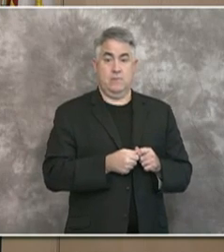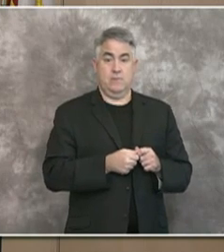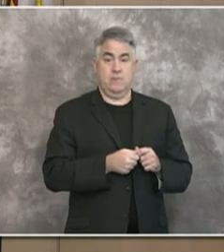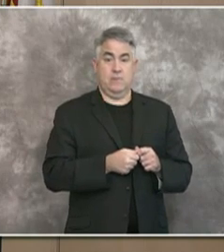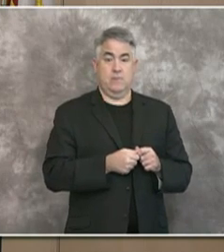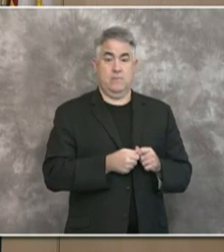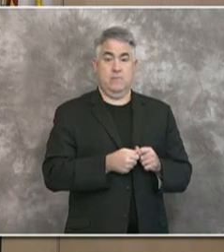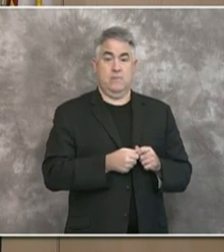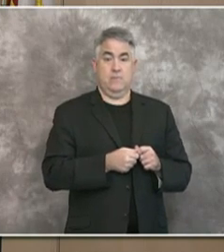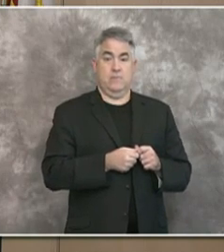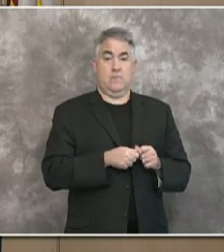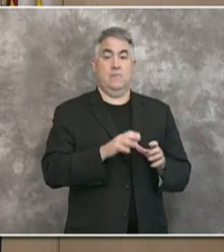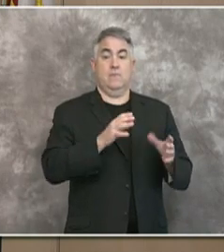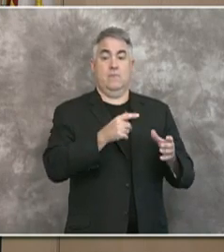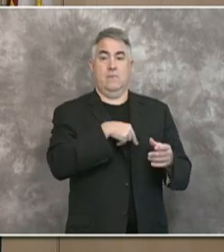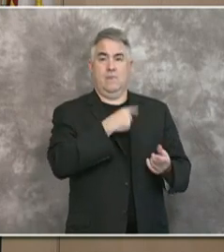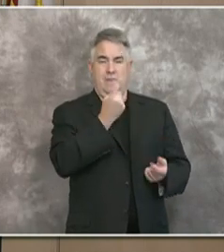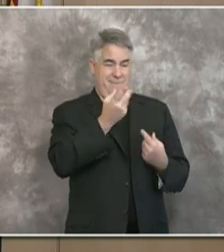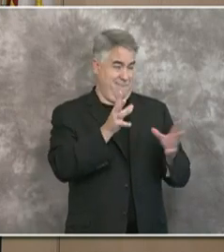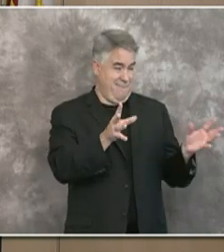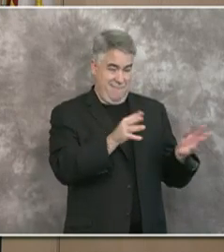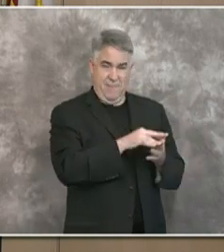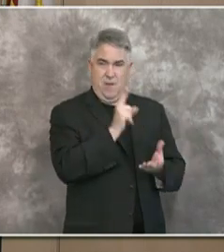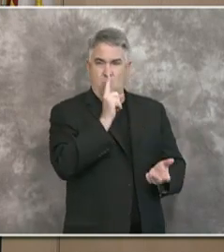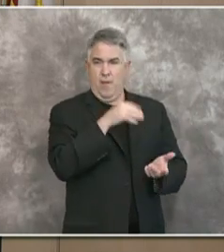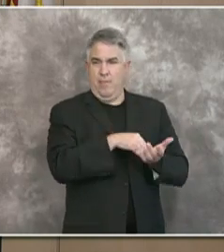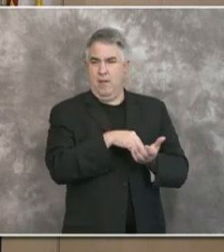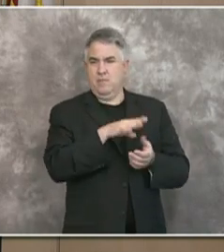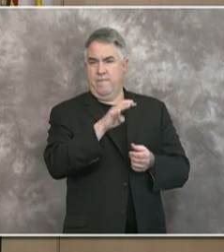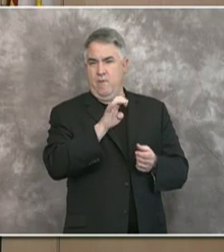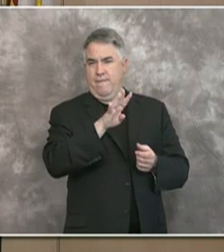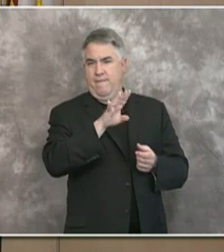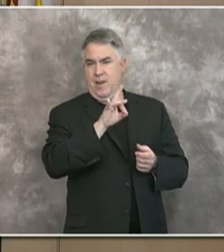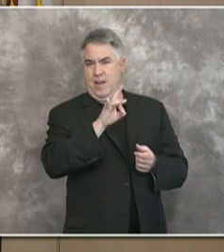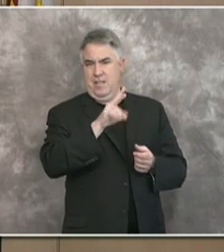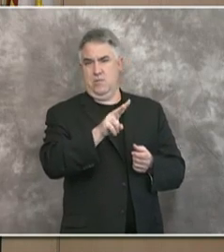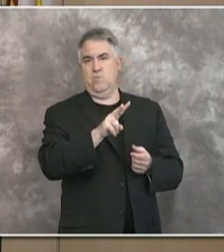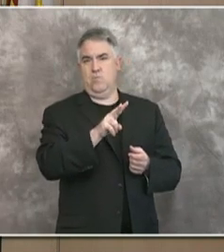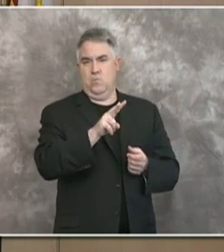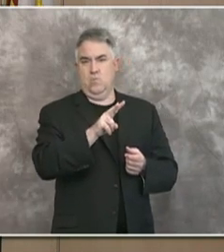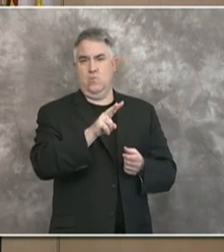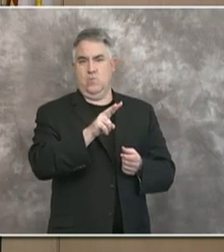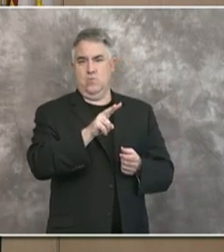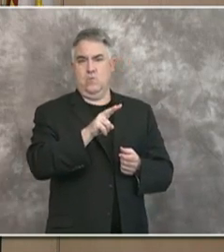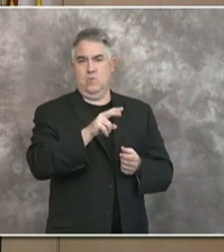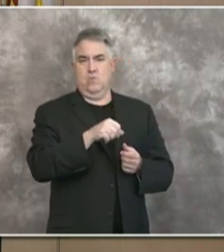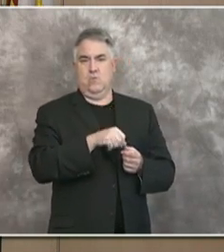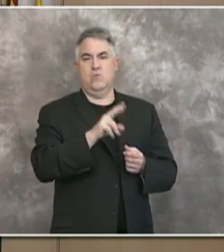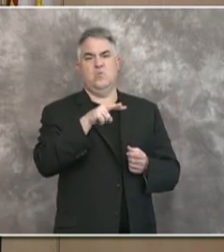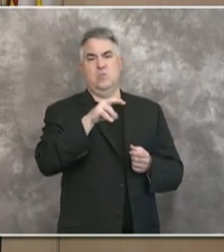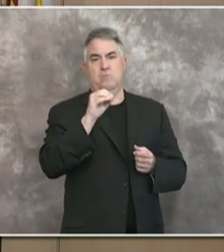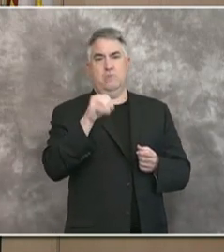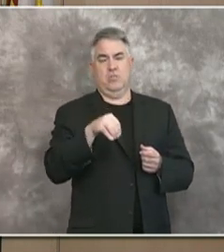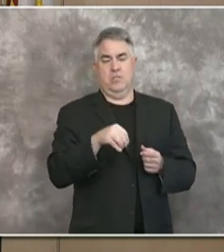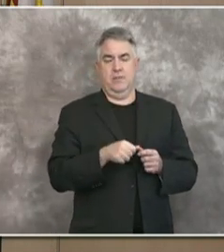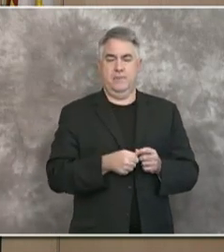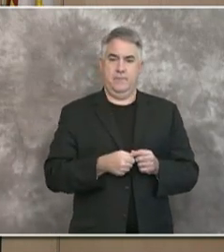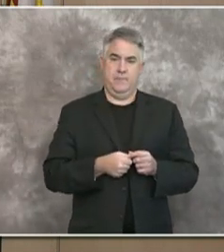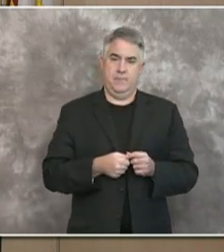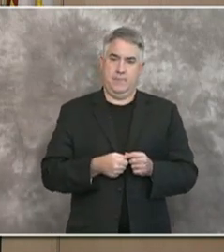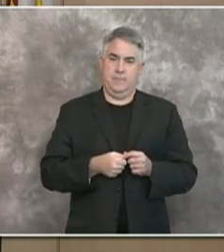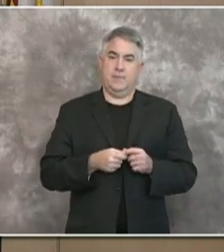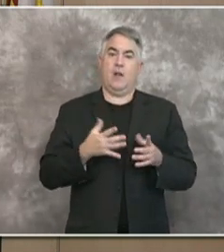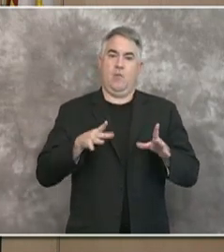congregate cases at 1,482, or 22% of the total COVID-19 positive